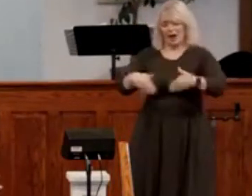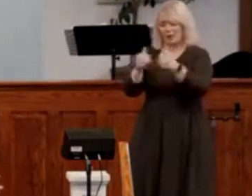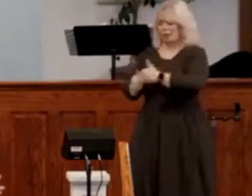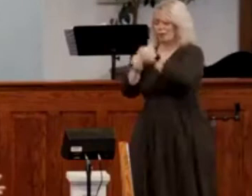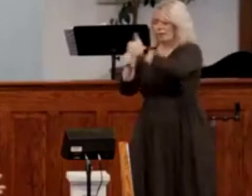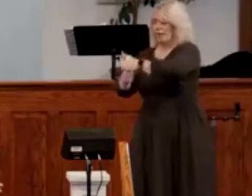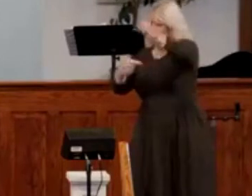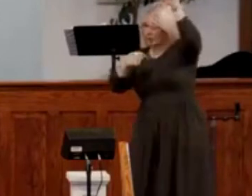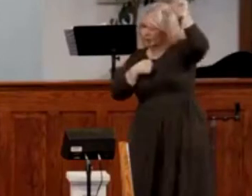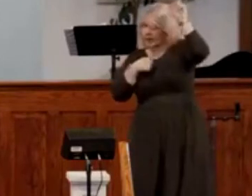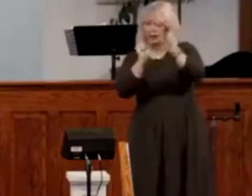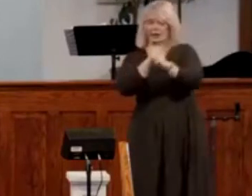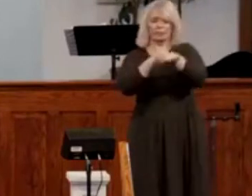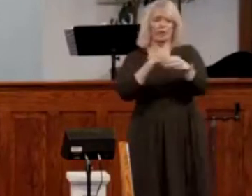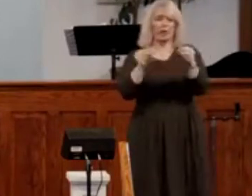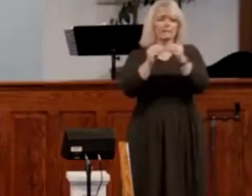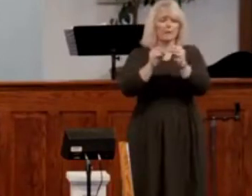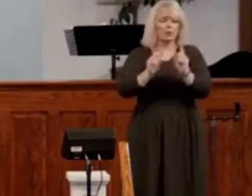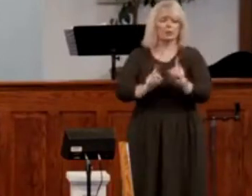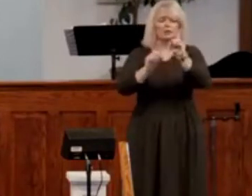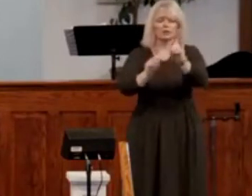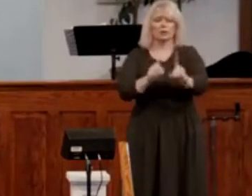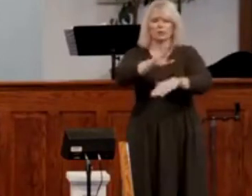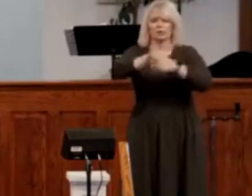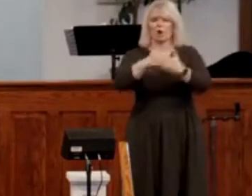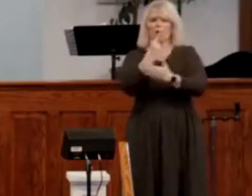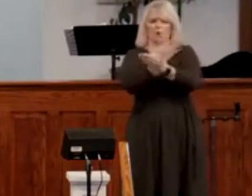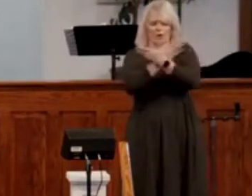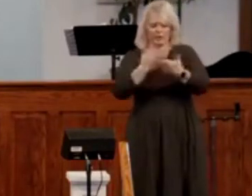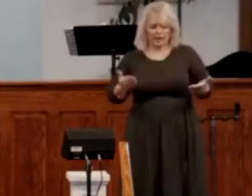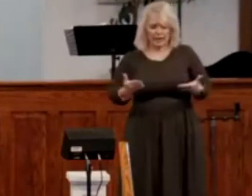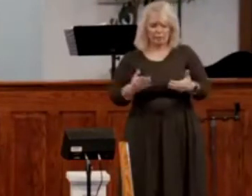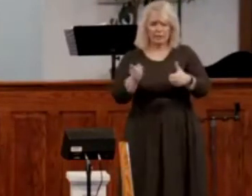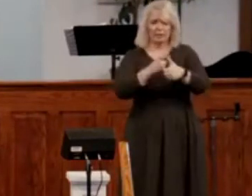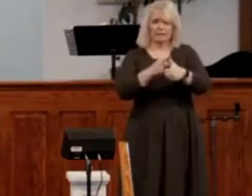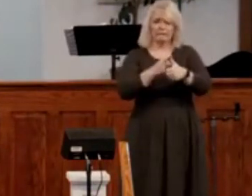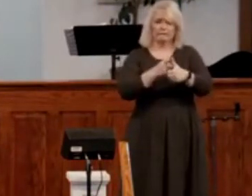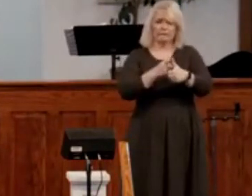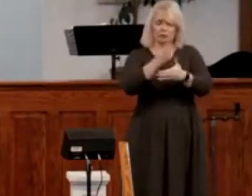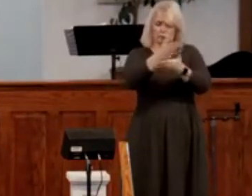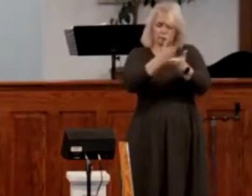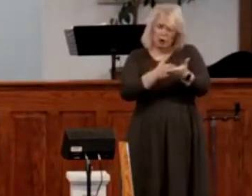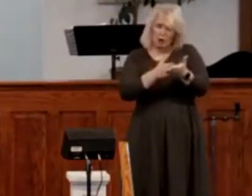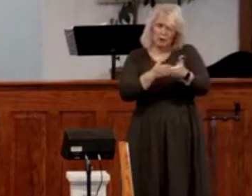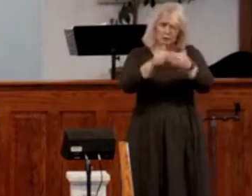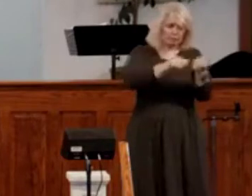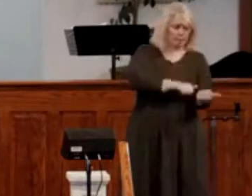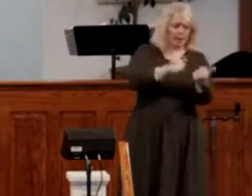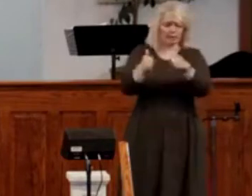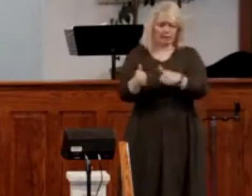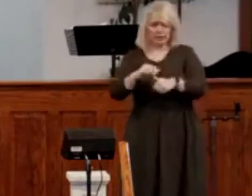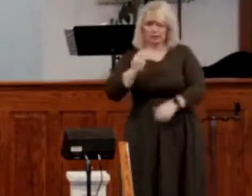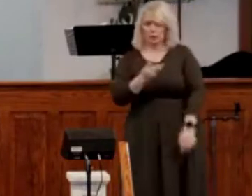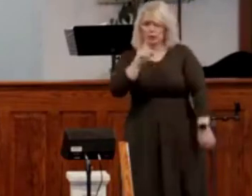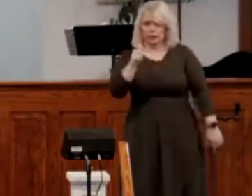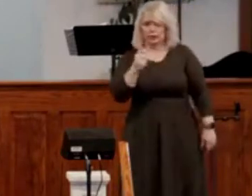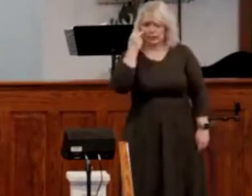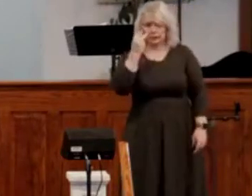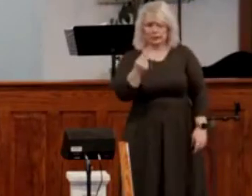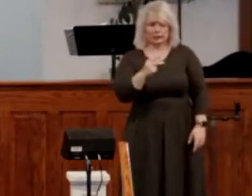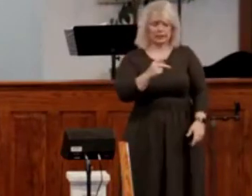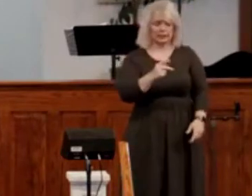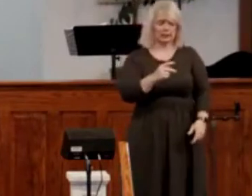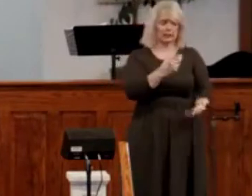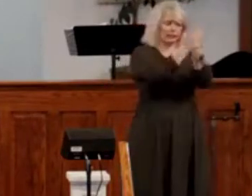disciples. And it's all one category. But the first part of that is baptism. The first part of that is we need to see converts.